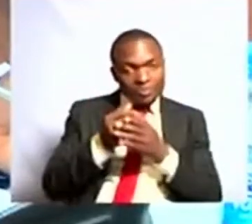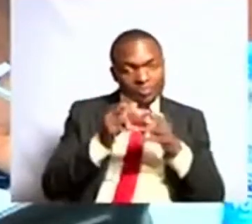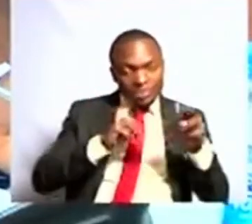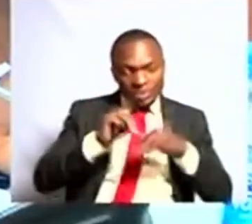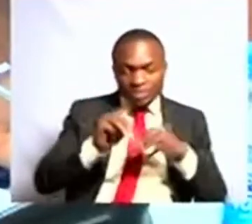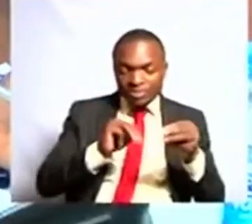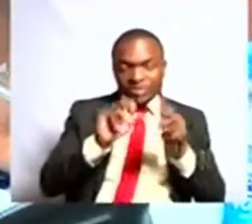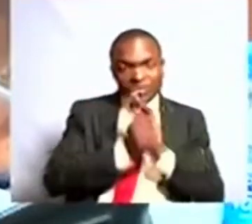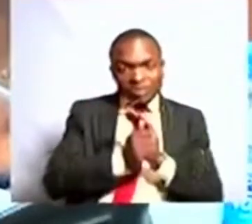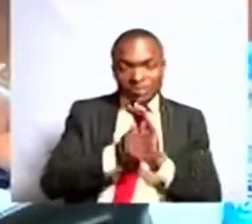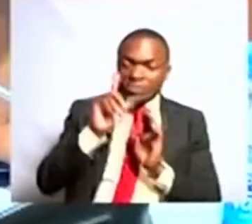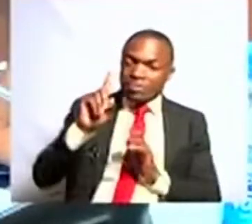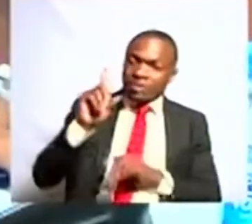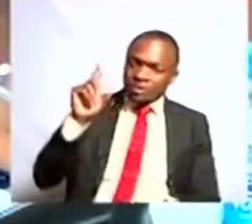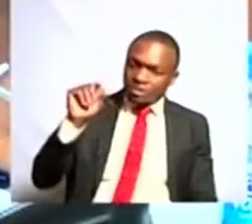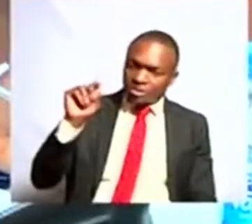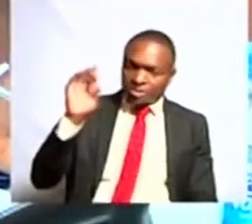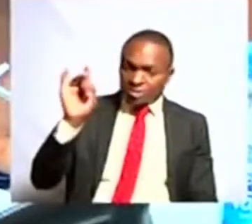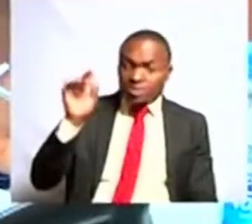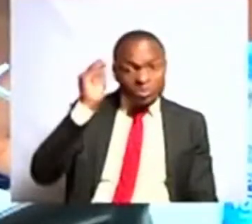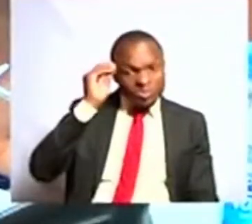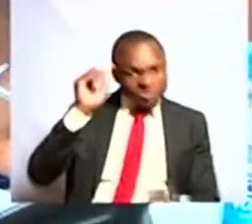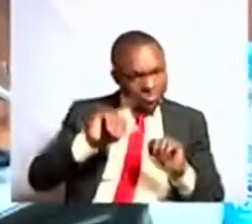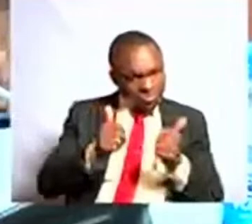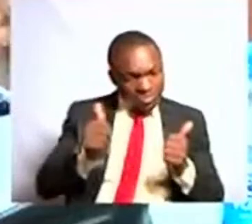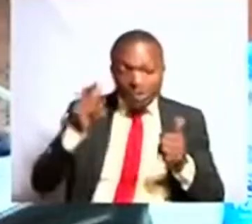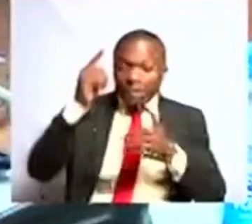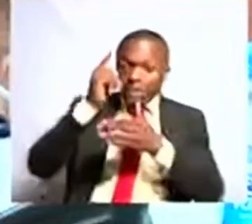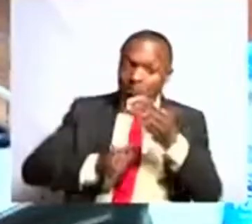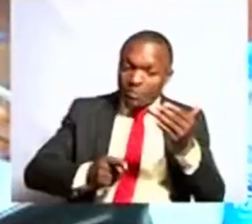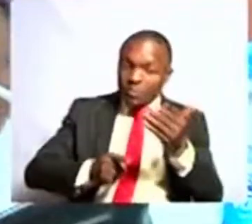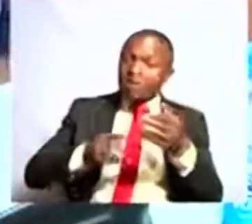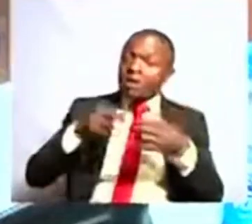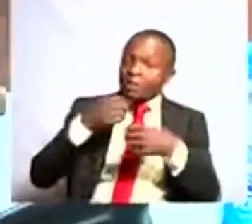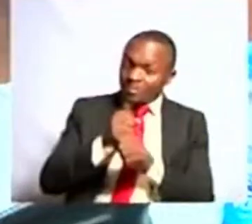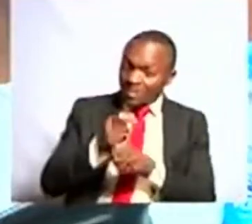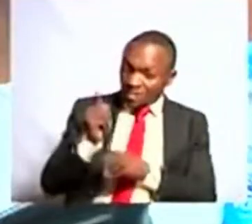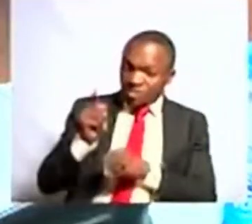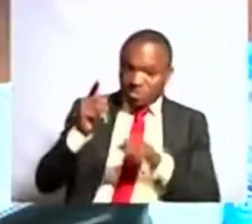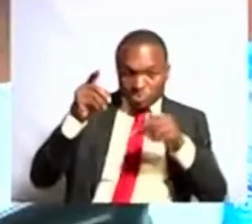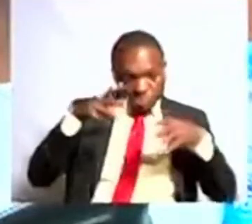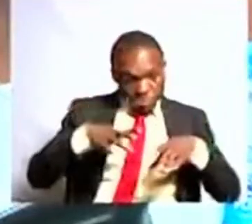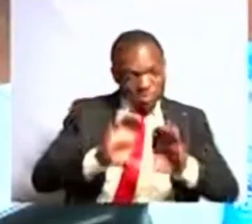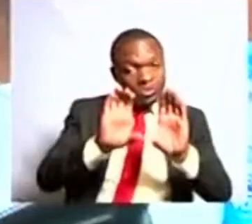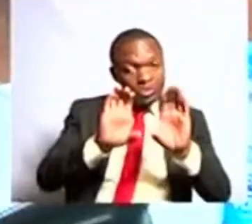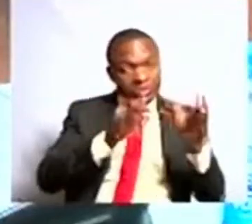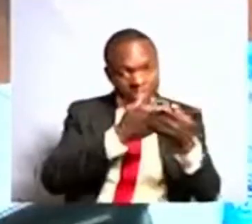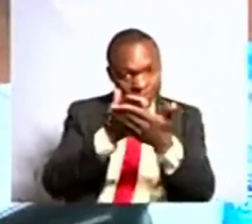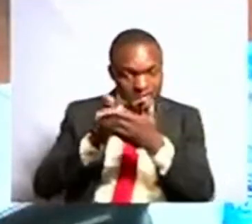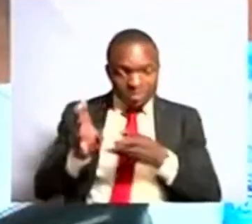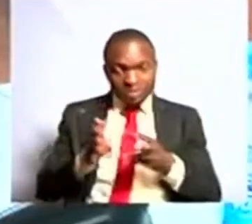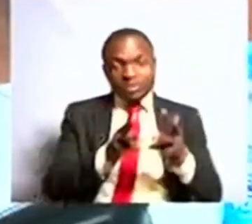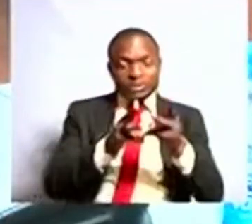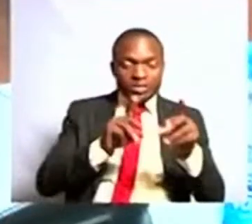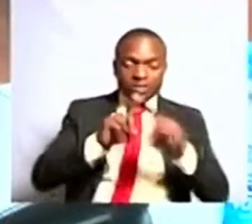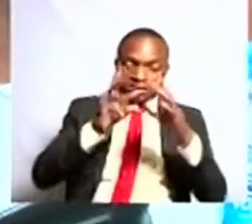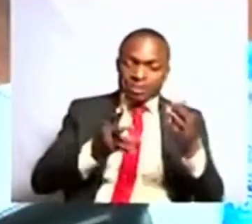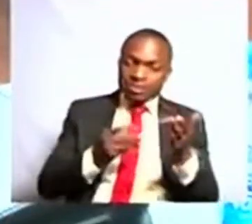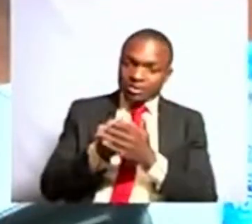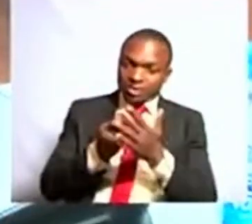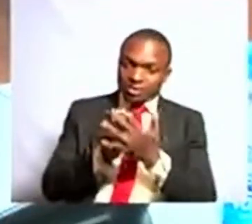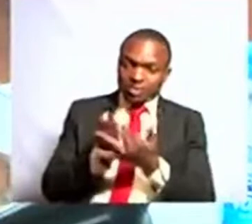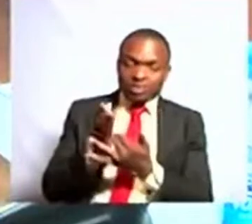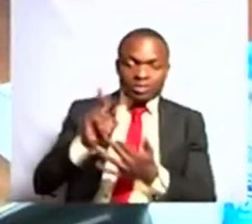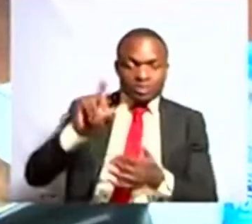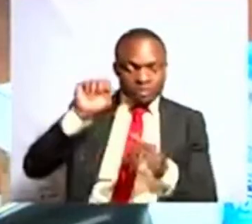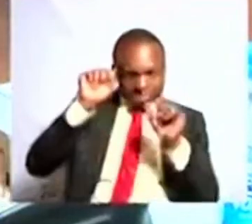of 2018, you know it very well. What motivated you to proceed in that direction? Director of Finance, of course, through the